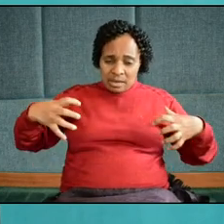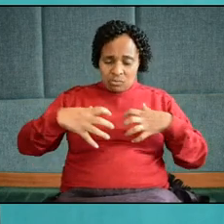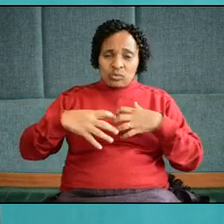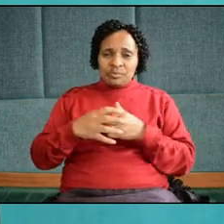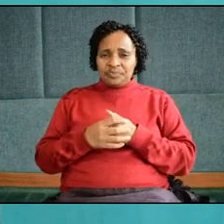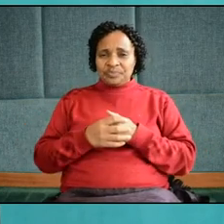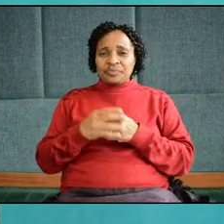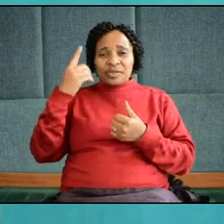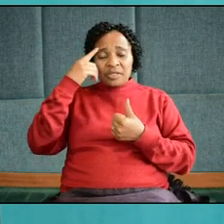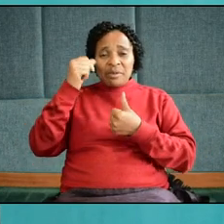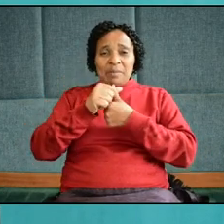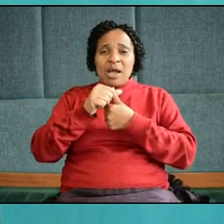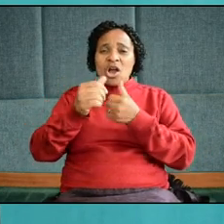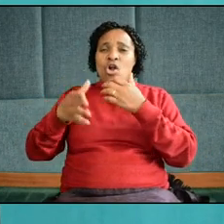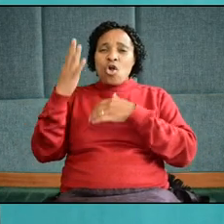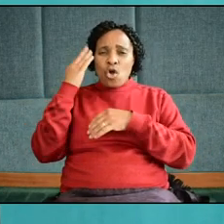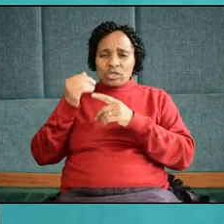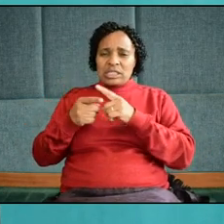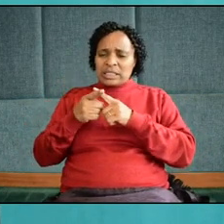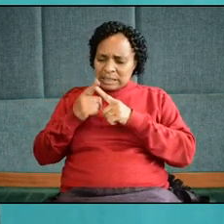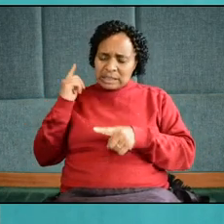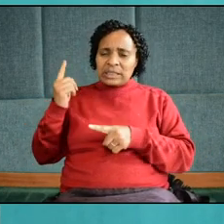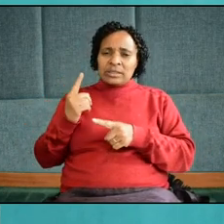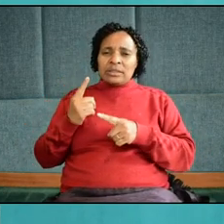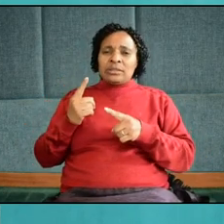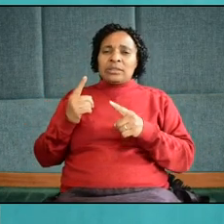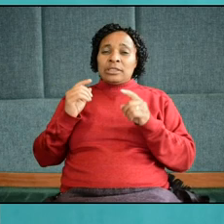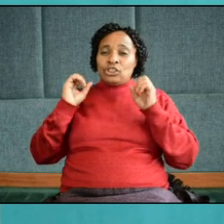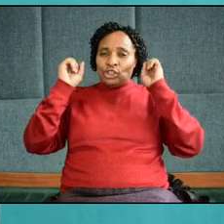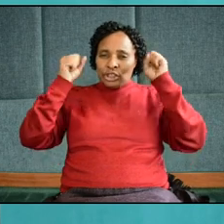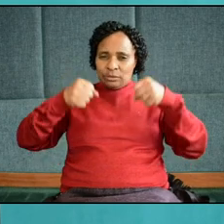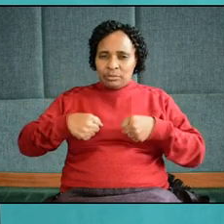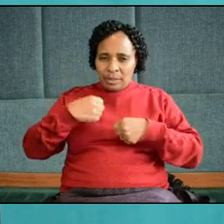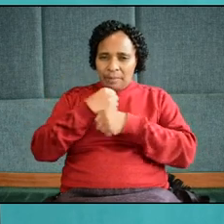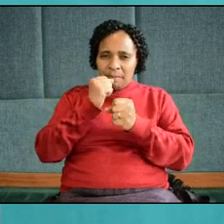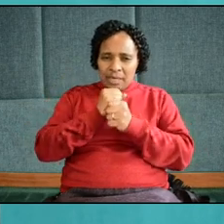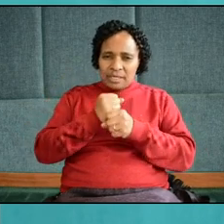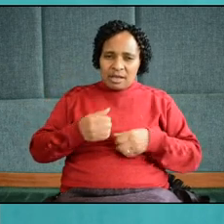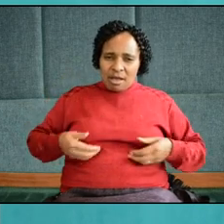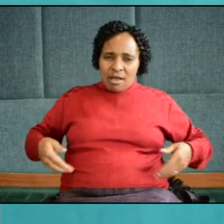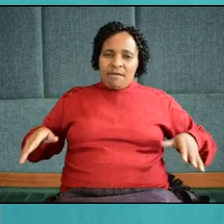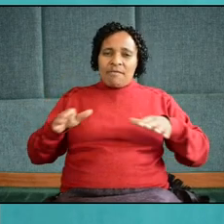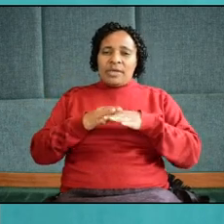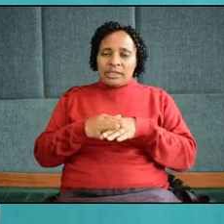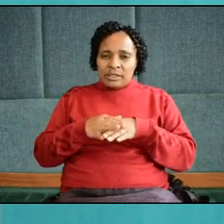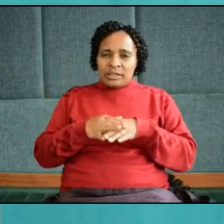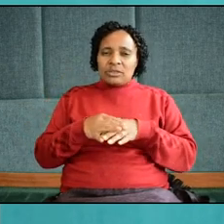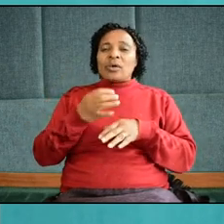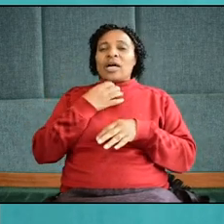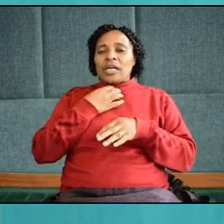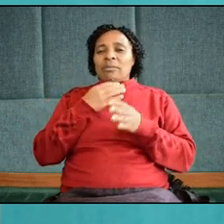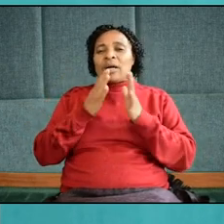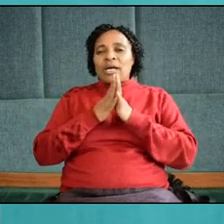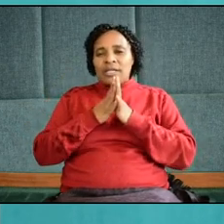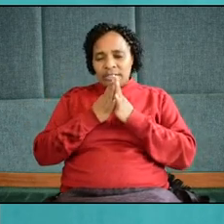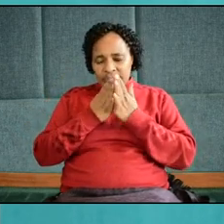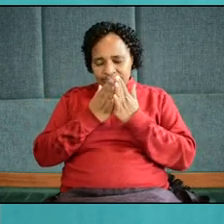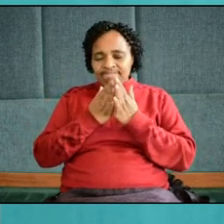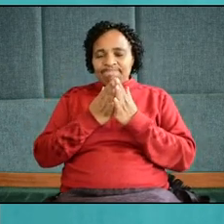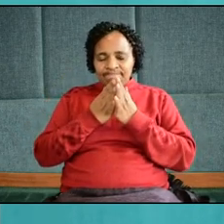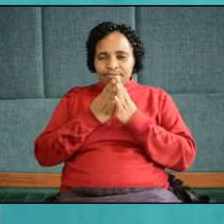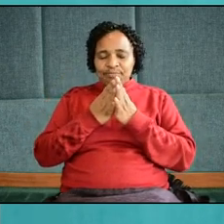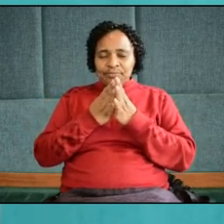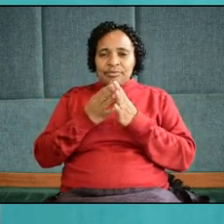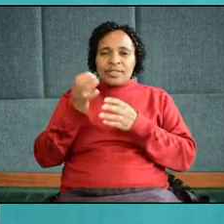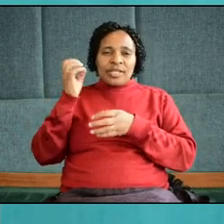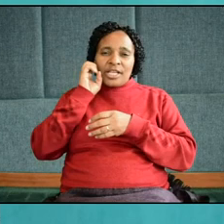God slaughtered a sheep, all right, and made coverings for Adam and Eve. And animals started suffering in